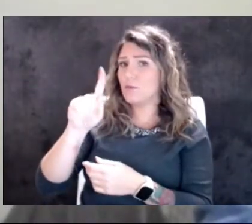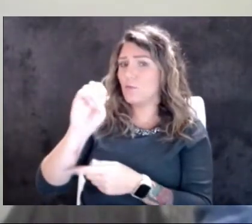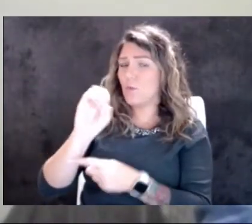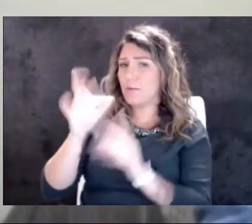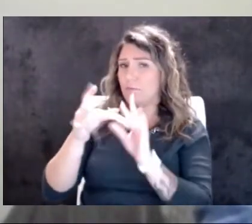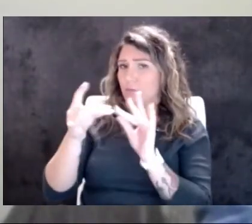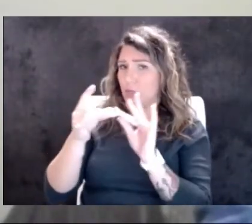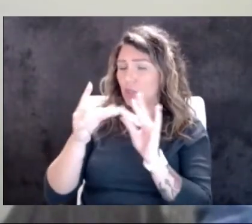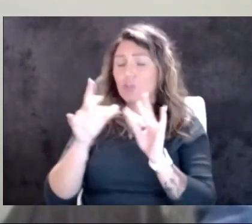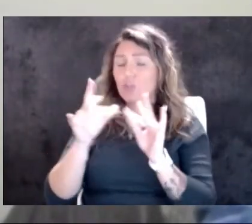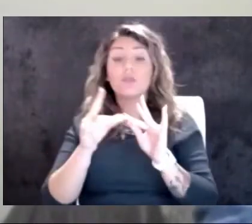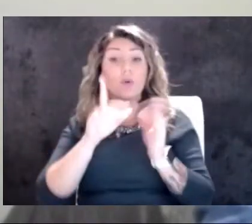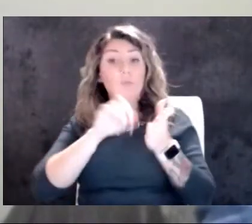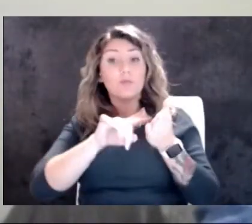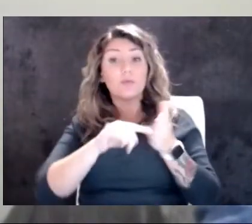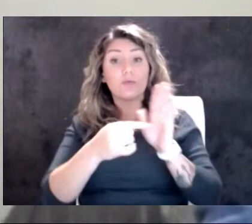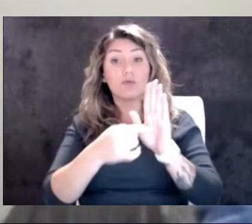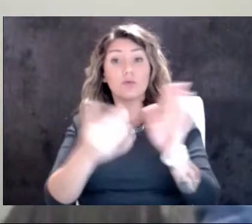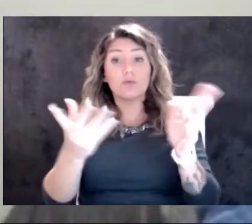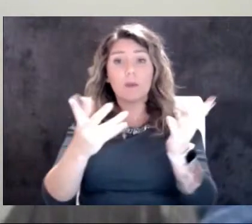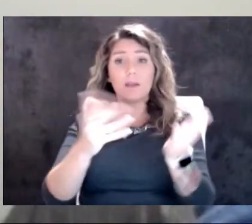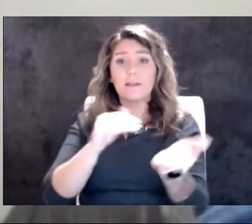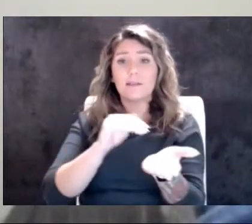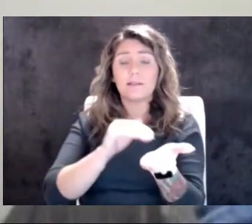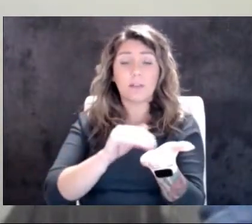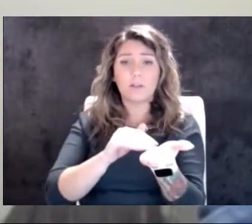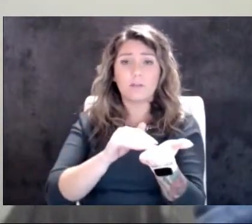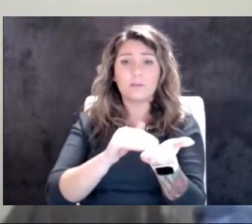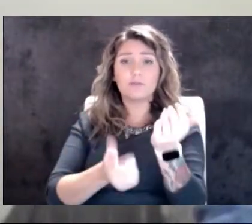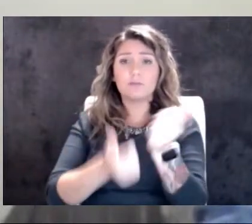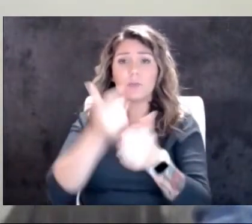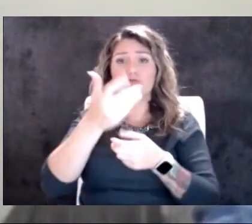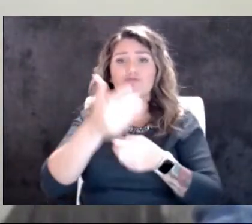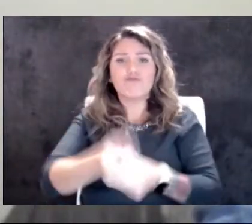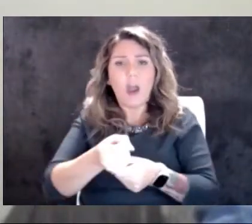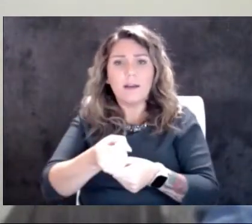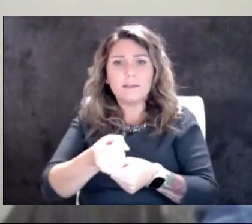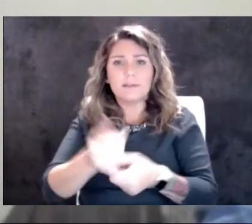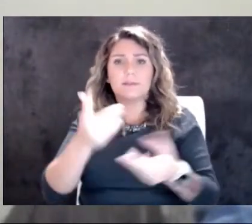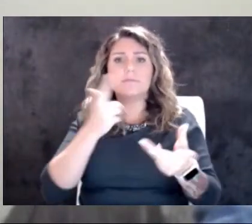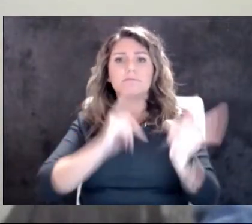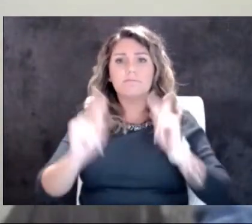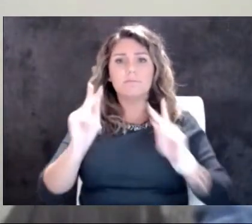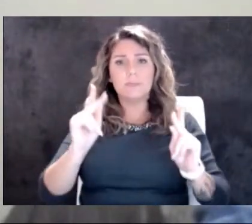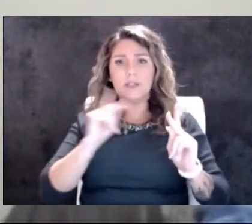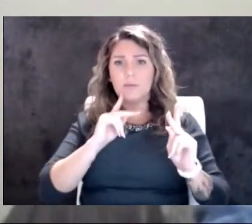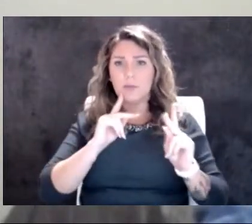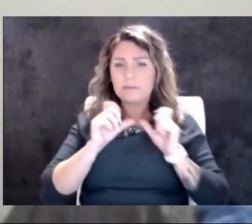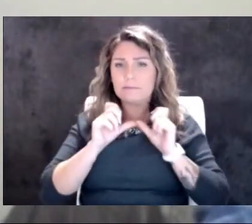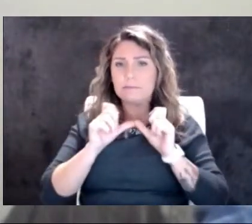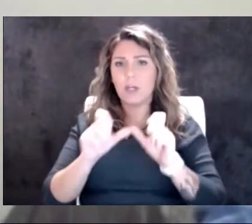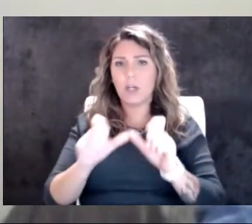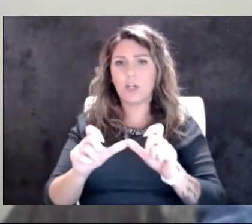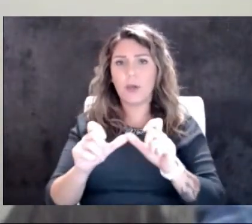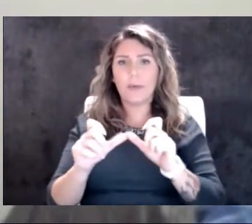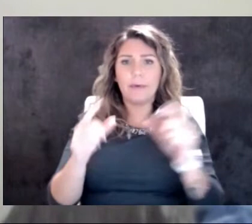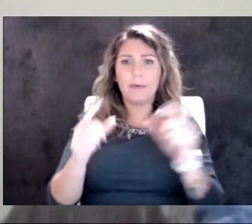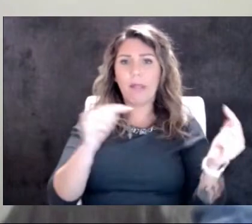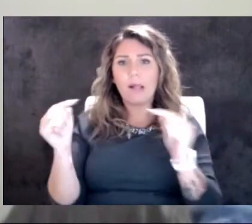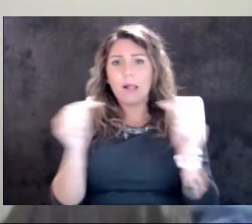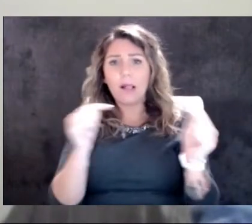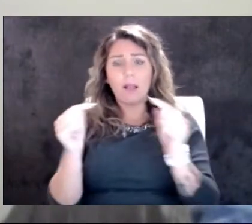tells us that doctors are the most trusted voices in this sort of ongoing public discourse that we're having about the COVID-19